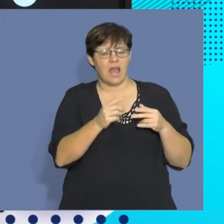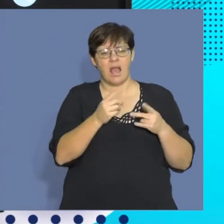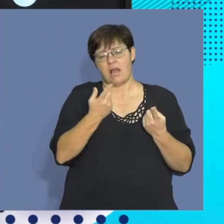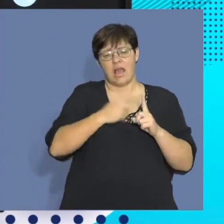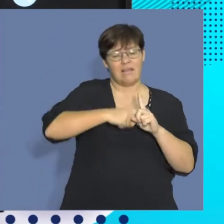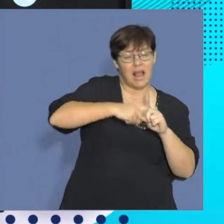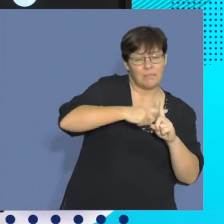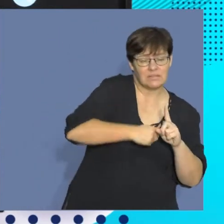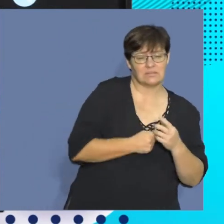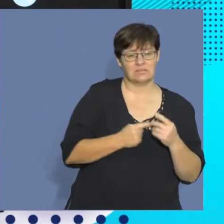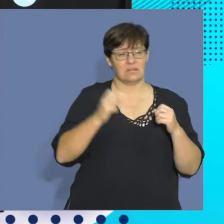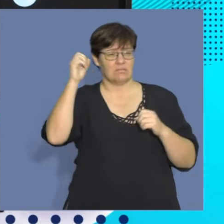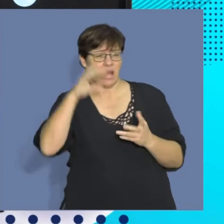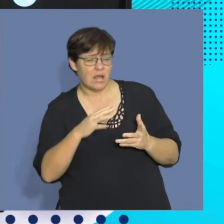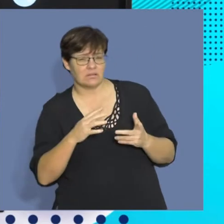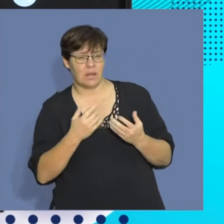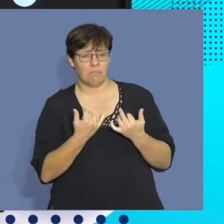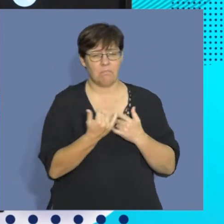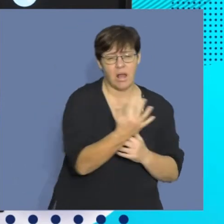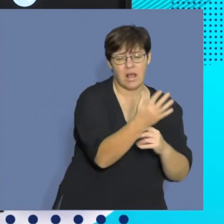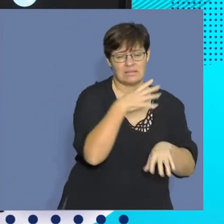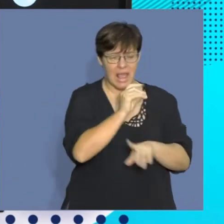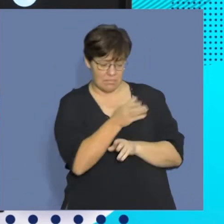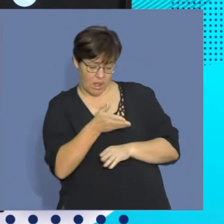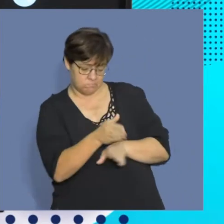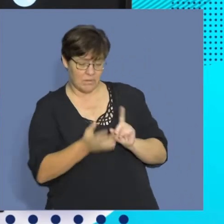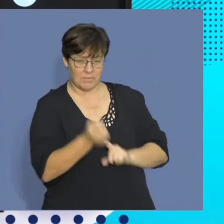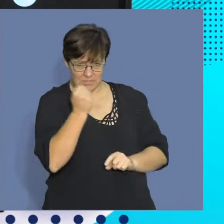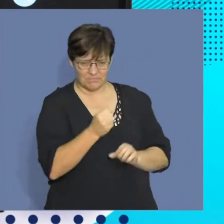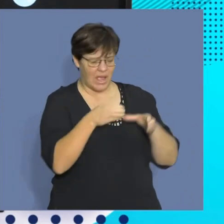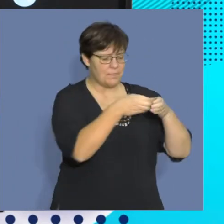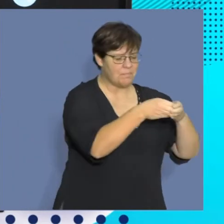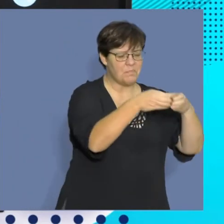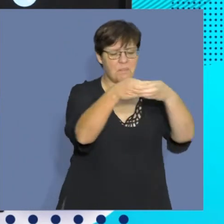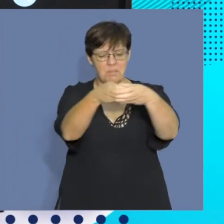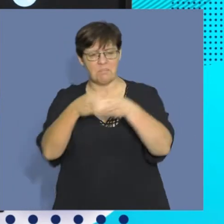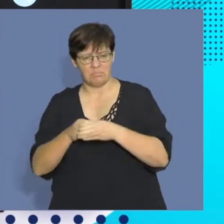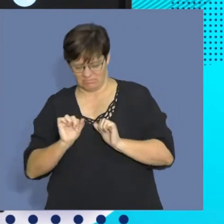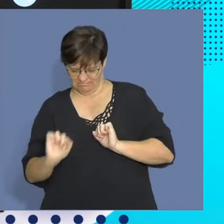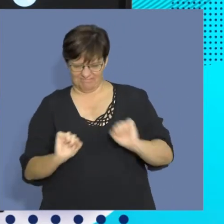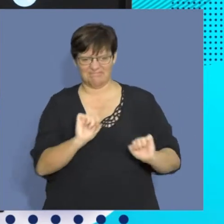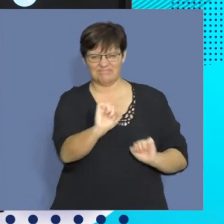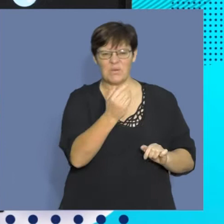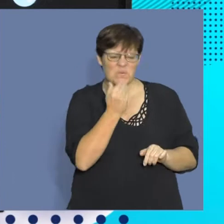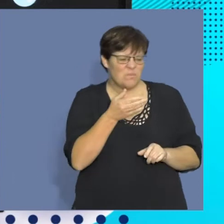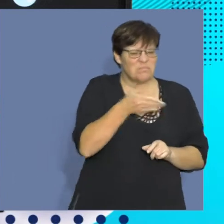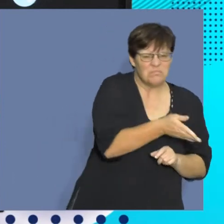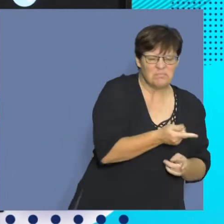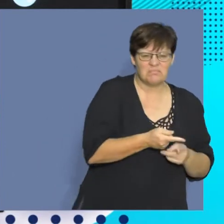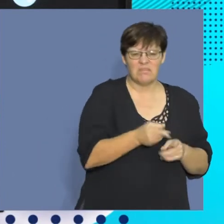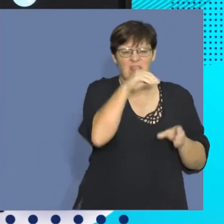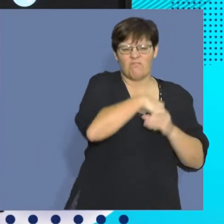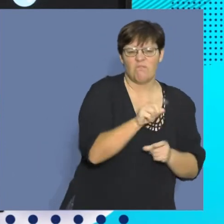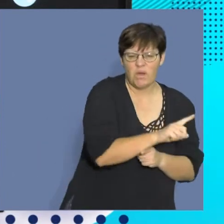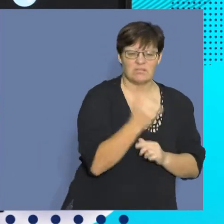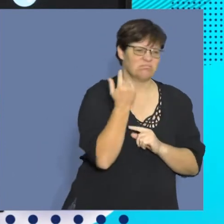of plants and animals that are found in that area. So biomes are little areas that are characterized by its unique climate and